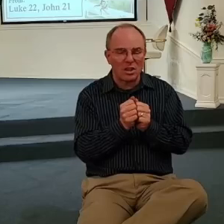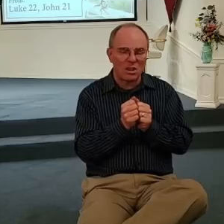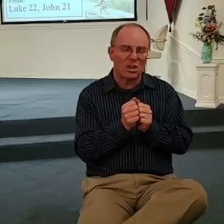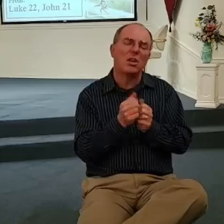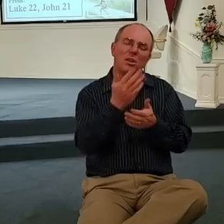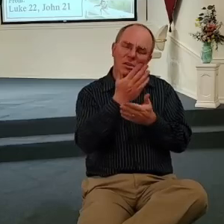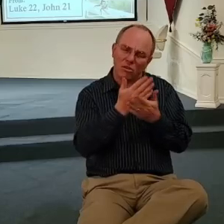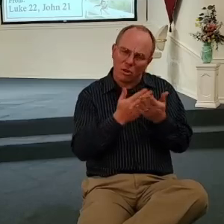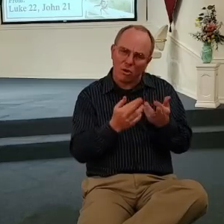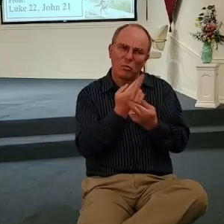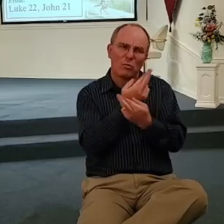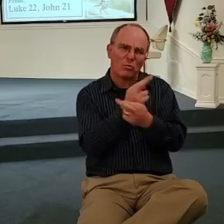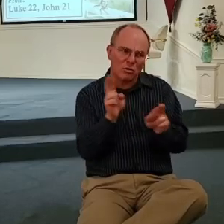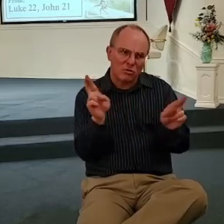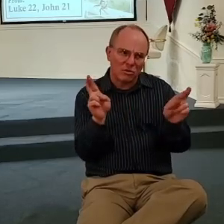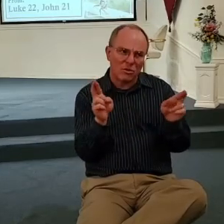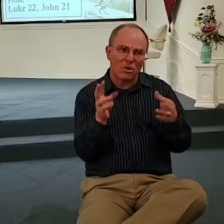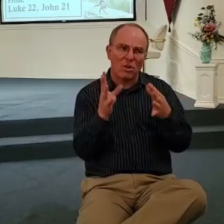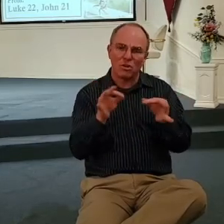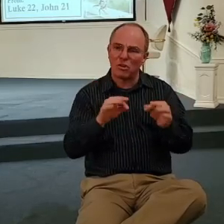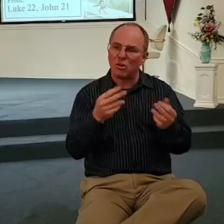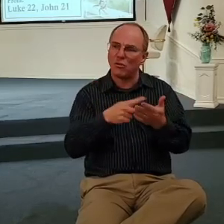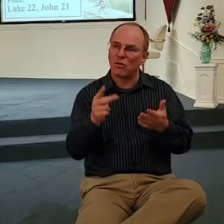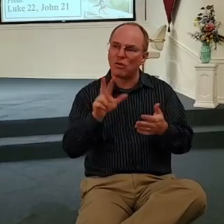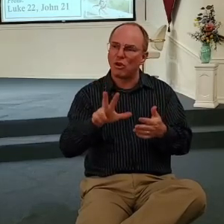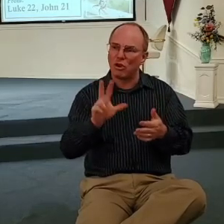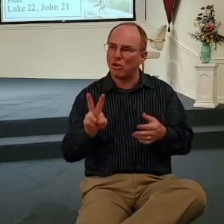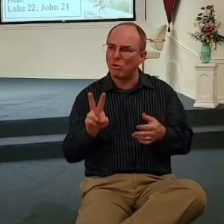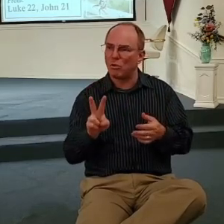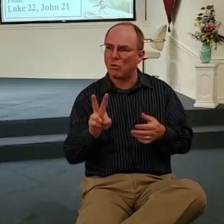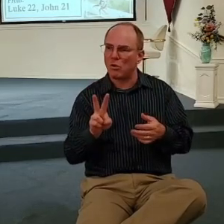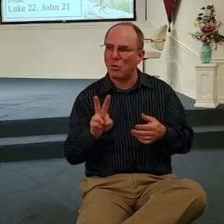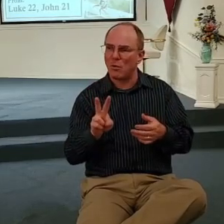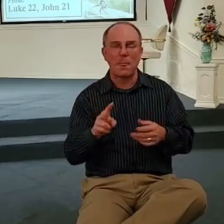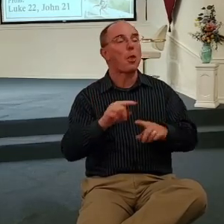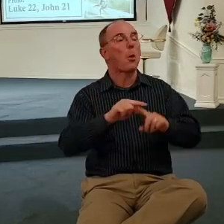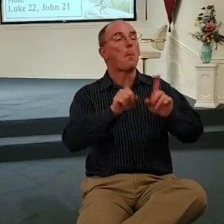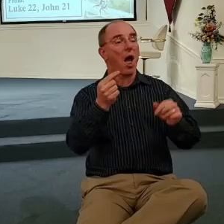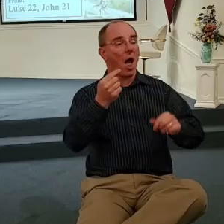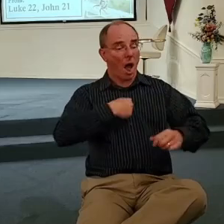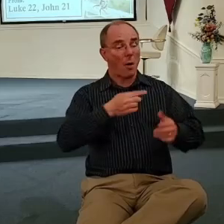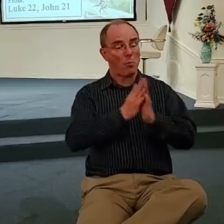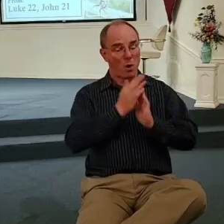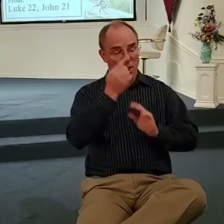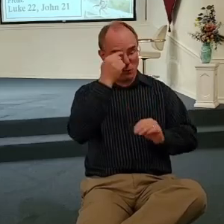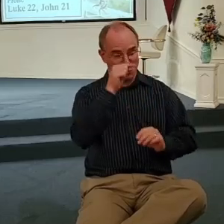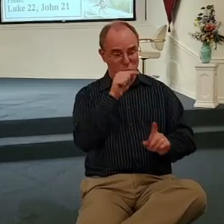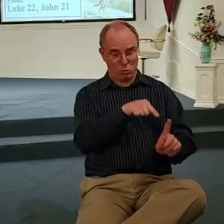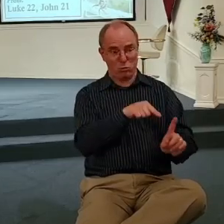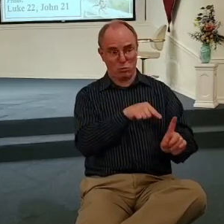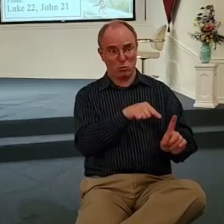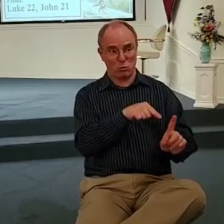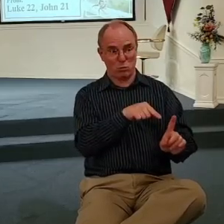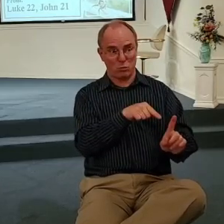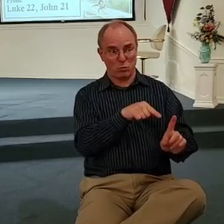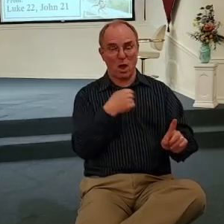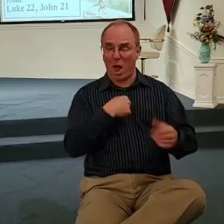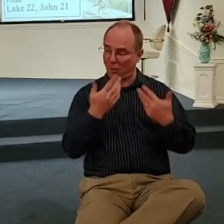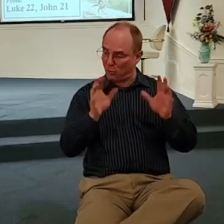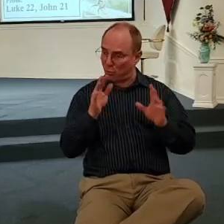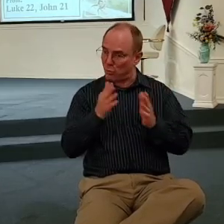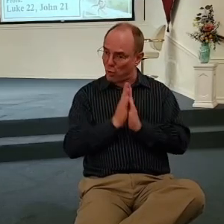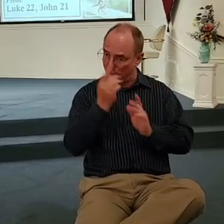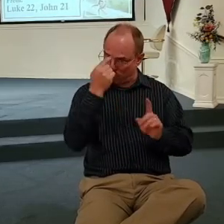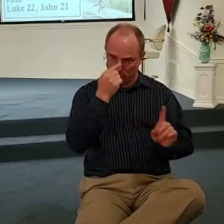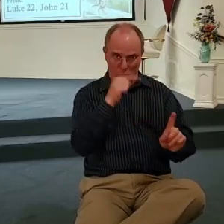redemption. He said in verse 32, "But I have prayed for you. I have prayed for you,